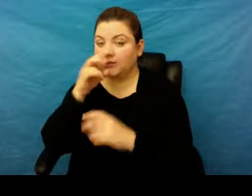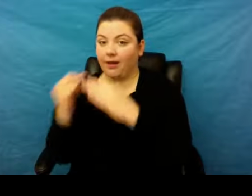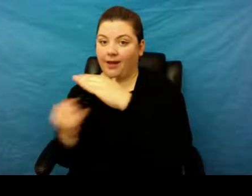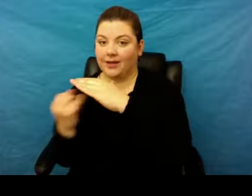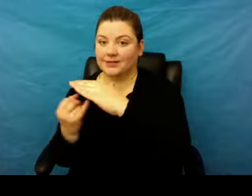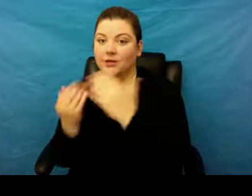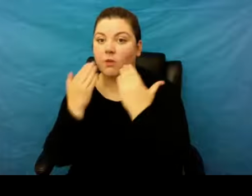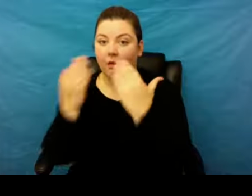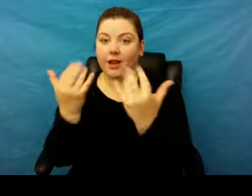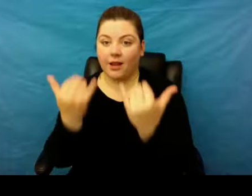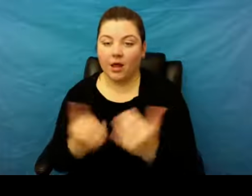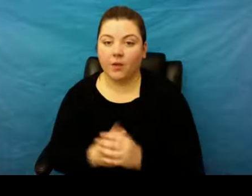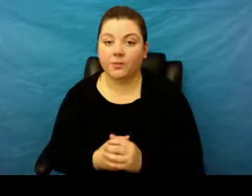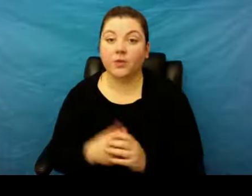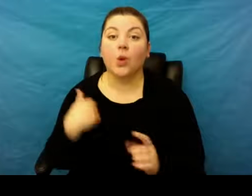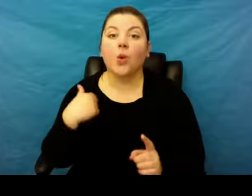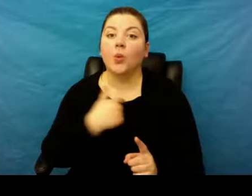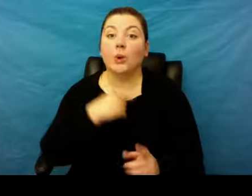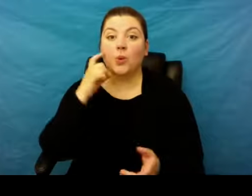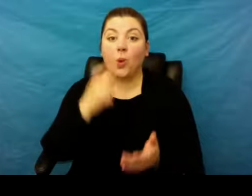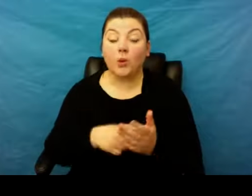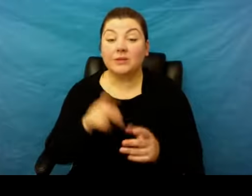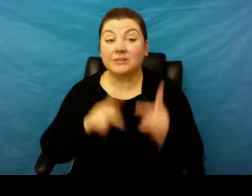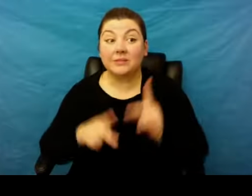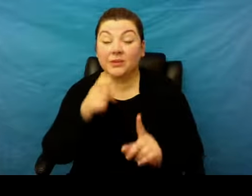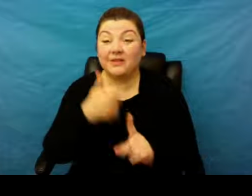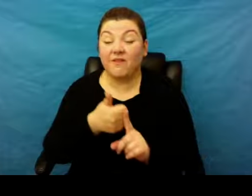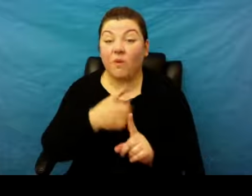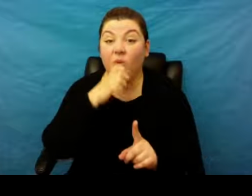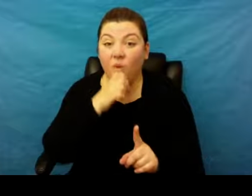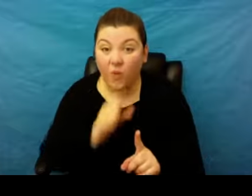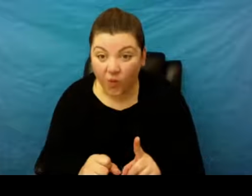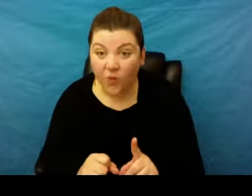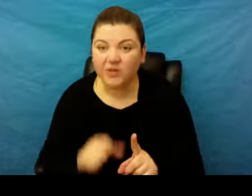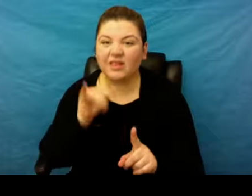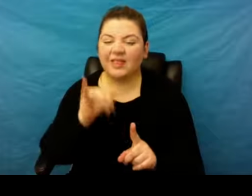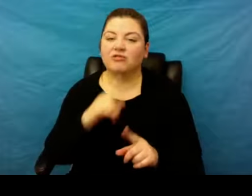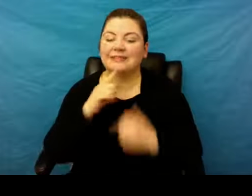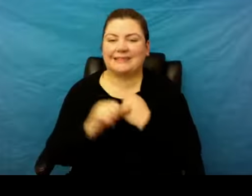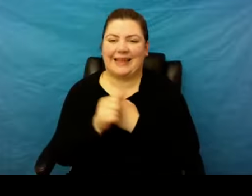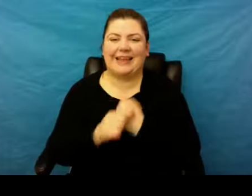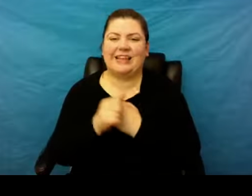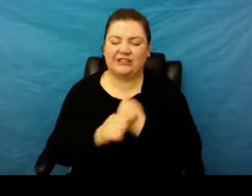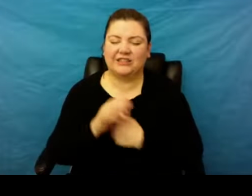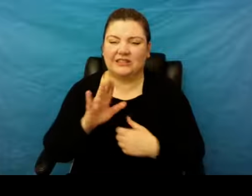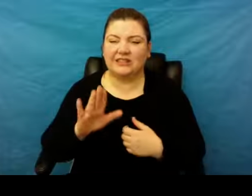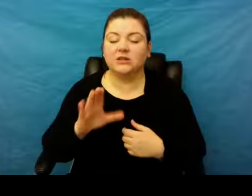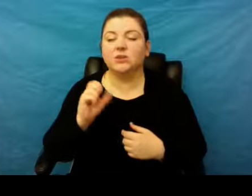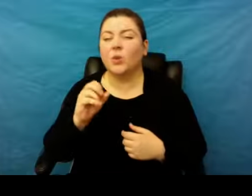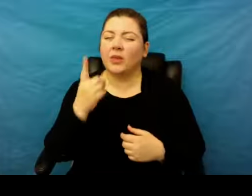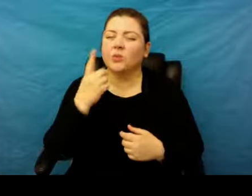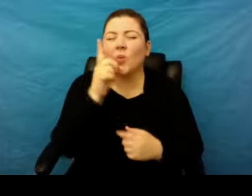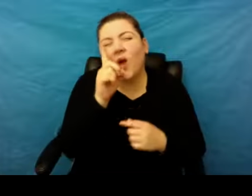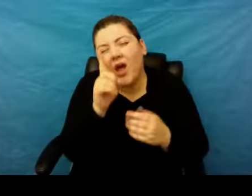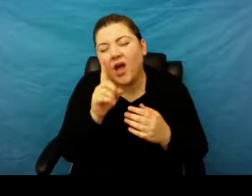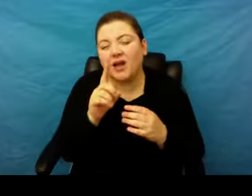population is the sickest population when they get this disease. And so that is the one caveat to it's safe to stay home with your family